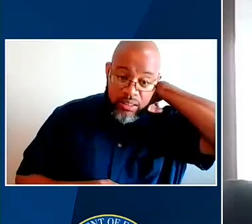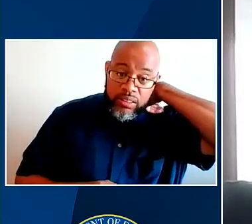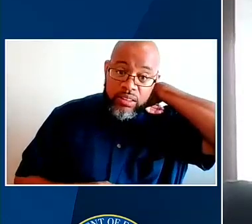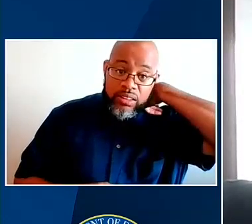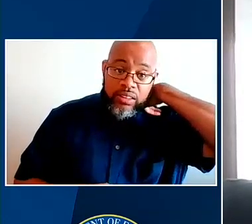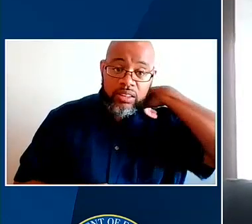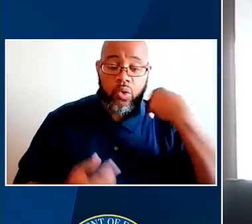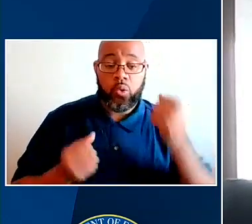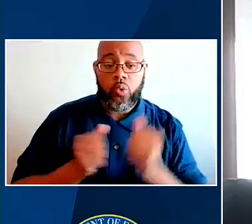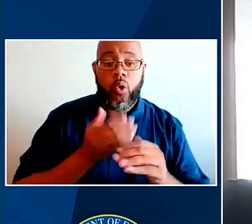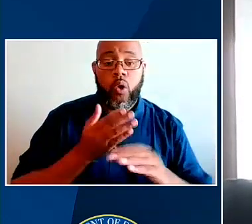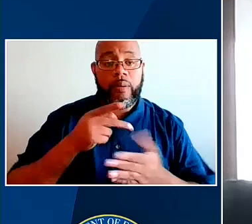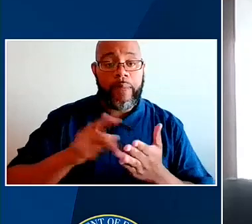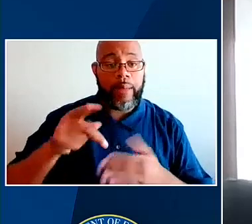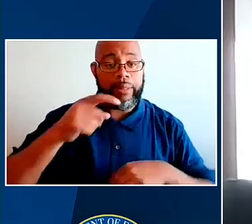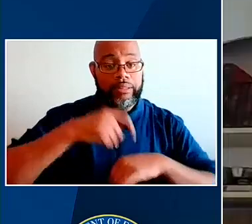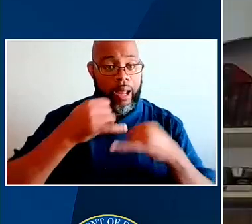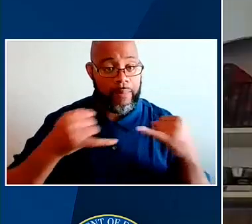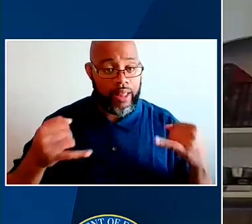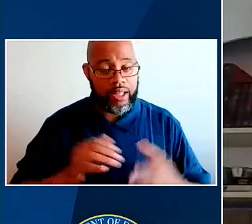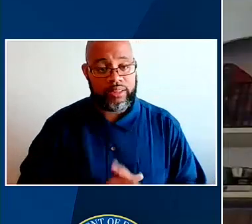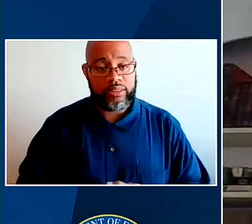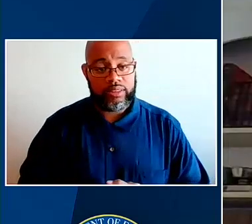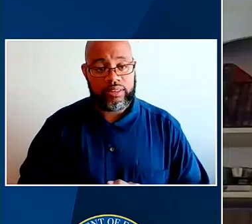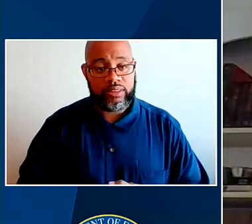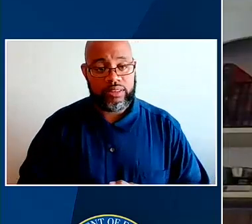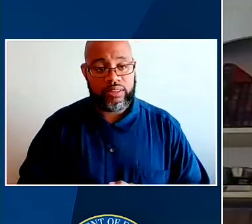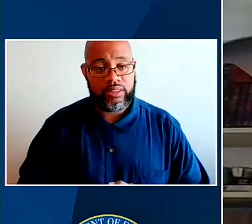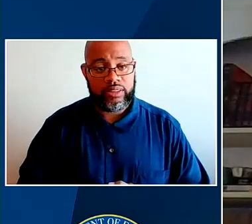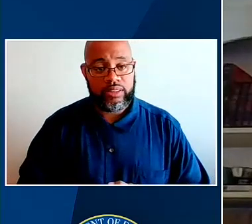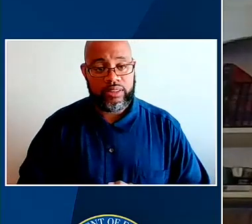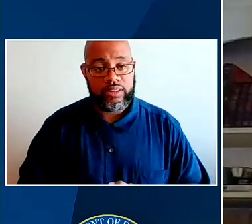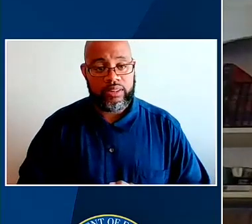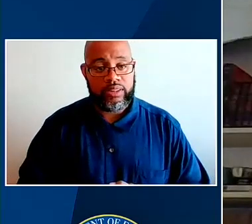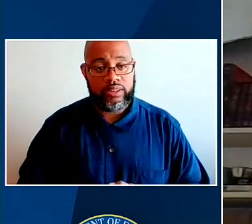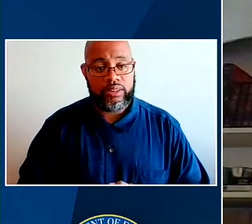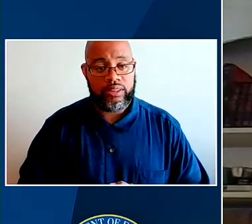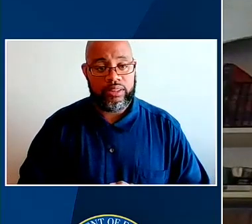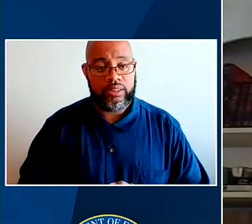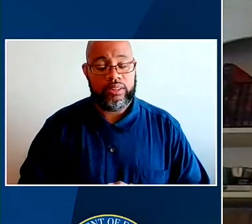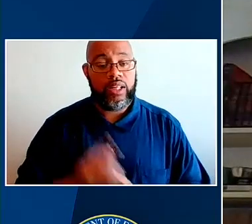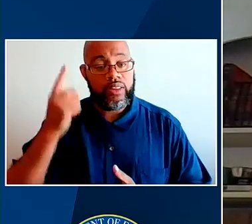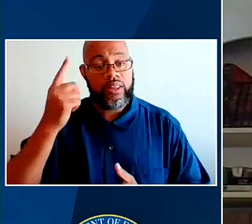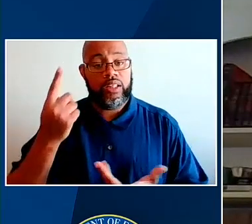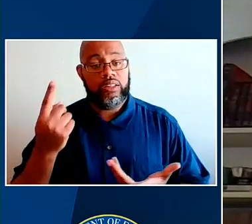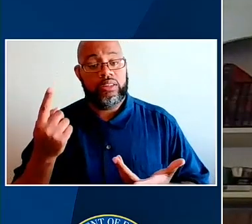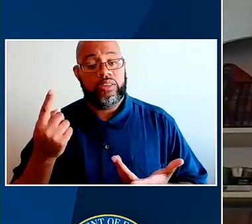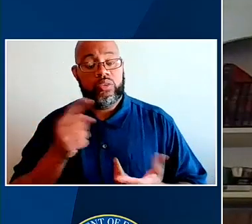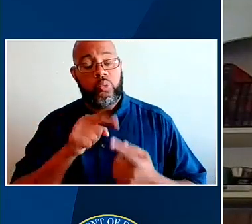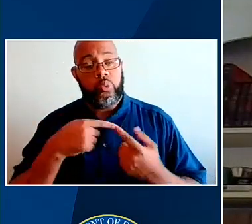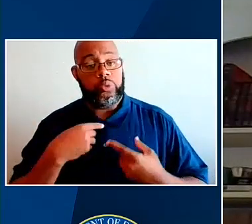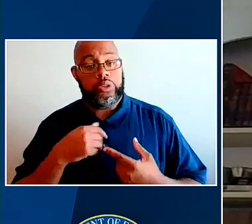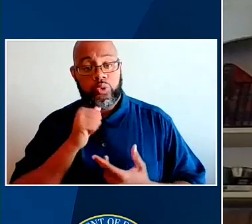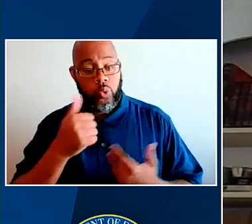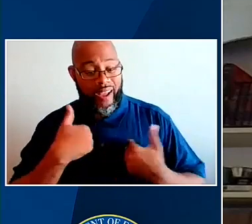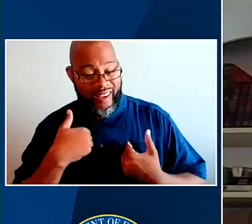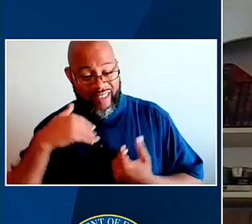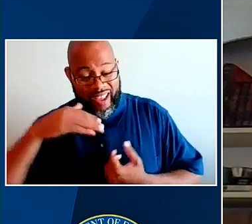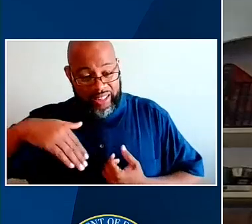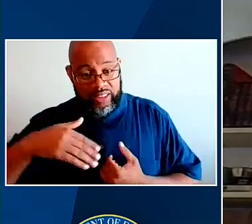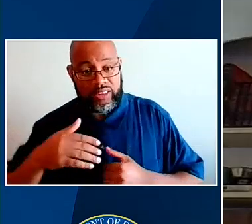the overpayment timelines. So there is that. I think one thing we don't have here yet is,